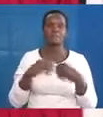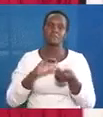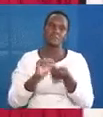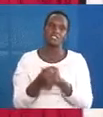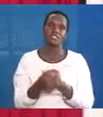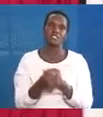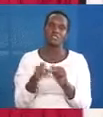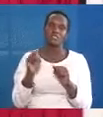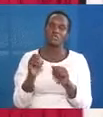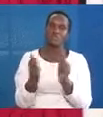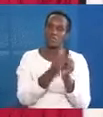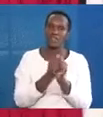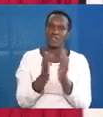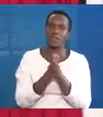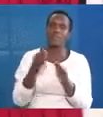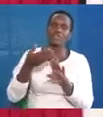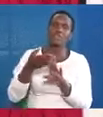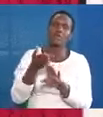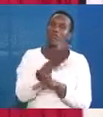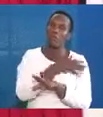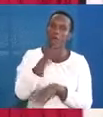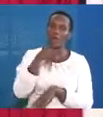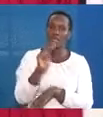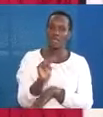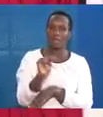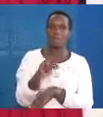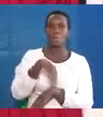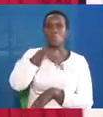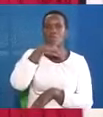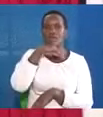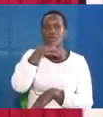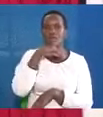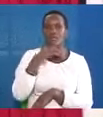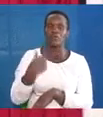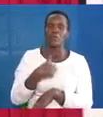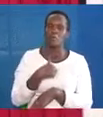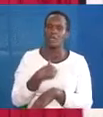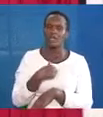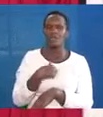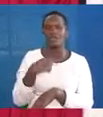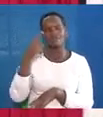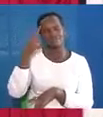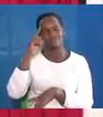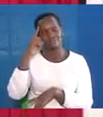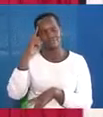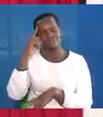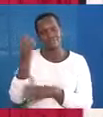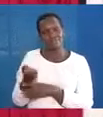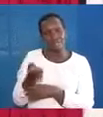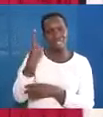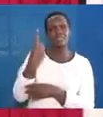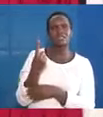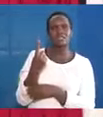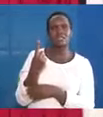So together with the former Prime Minister Raila Odinga, we came to the realization of this